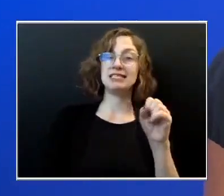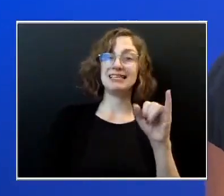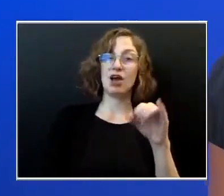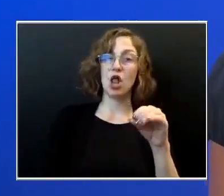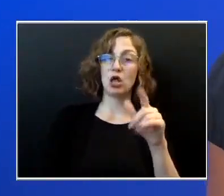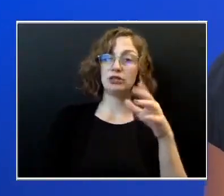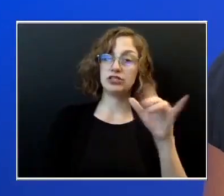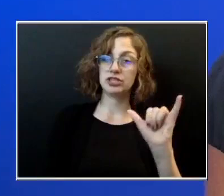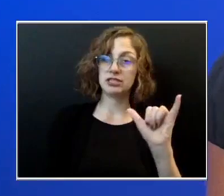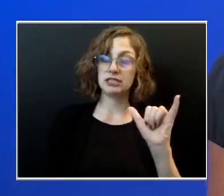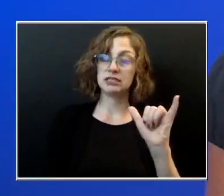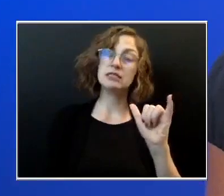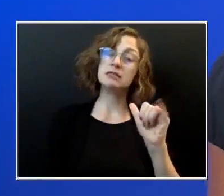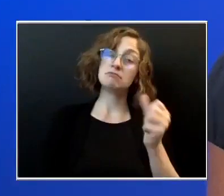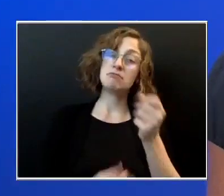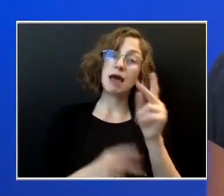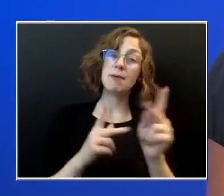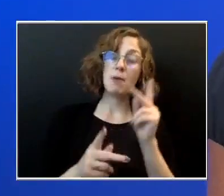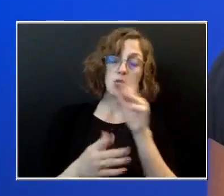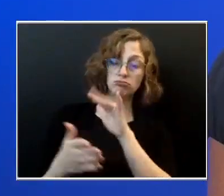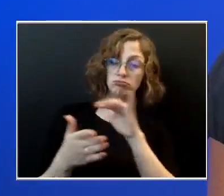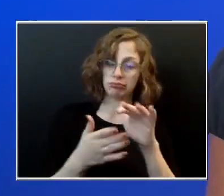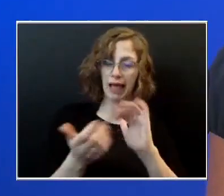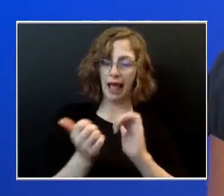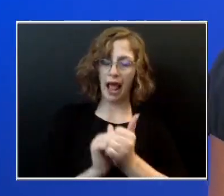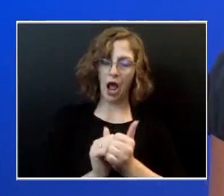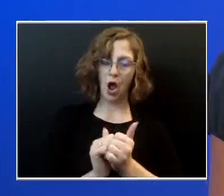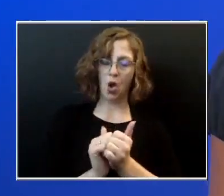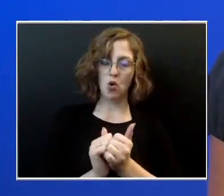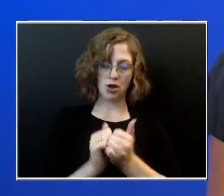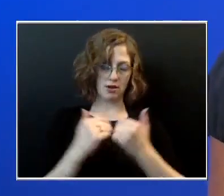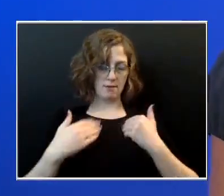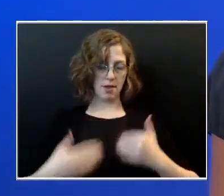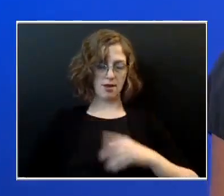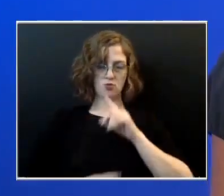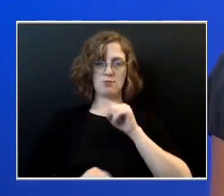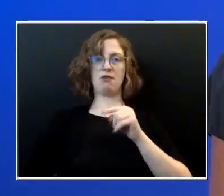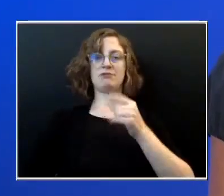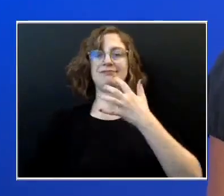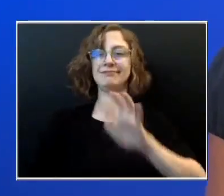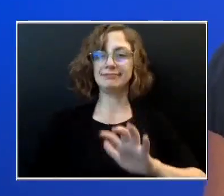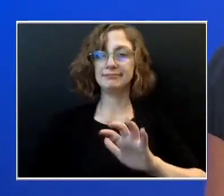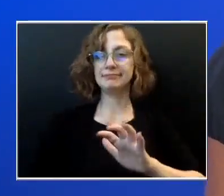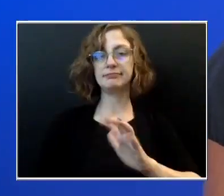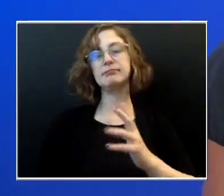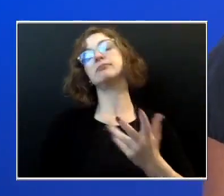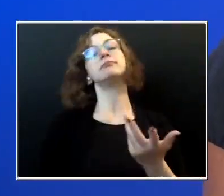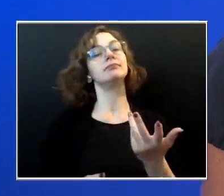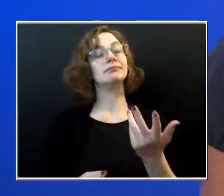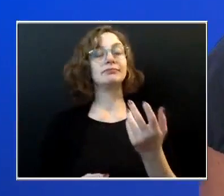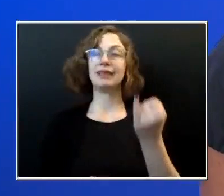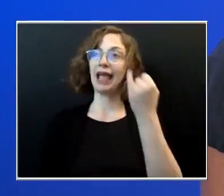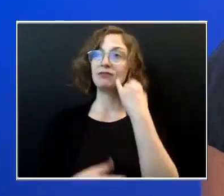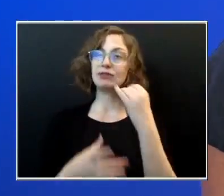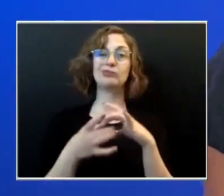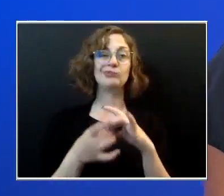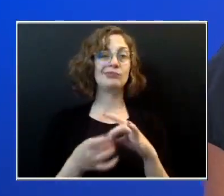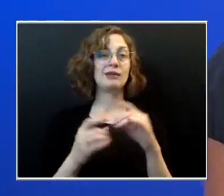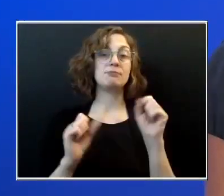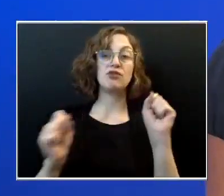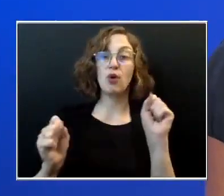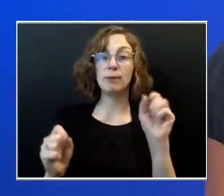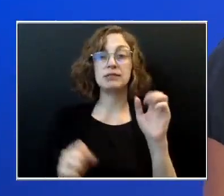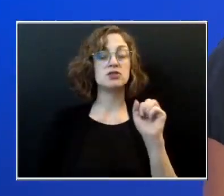heat, understanding the maintenance of body temperature, whether it's in relation to performance or, say, military studies that need